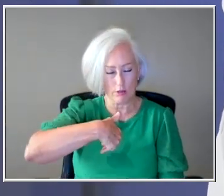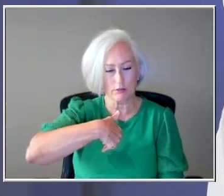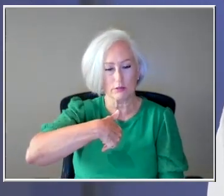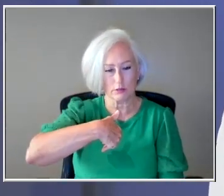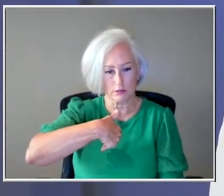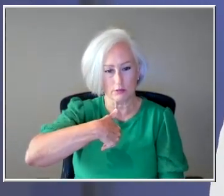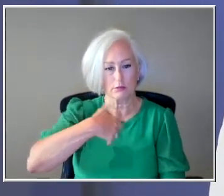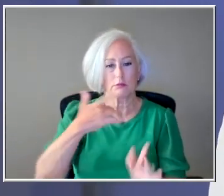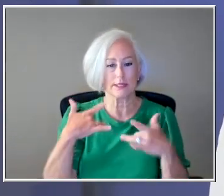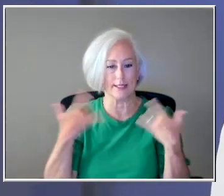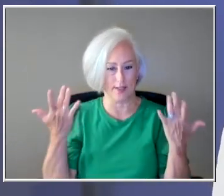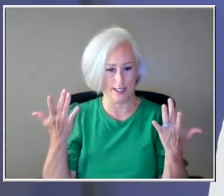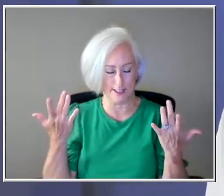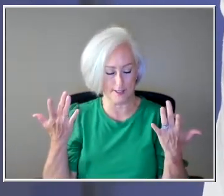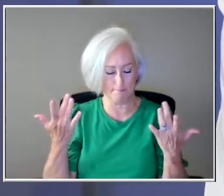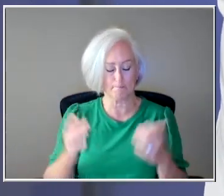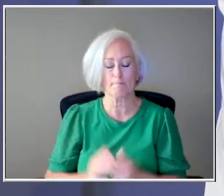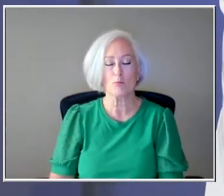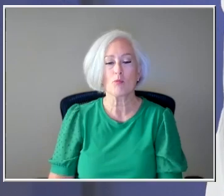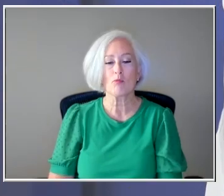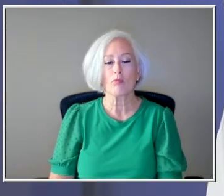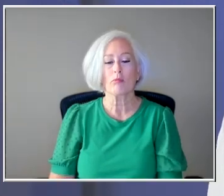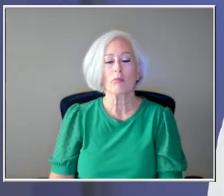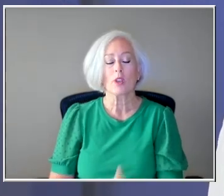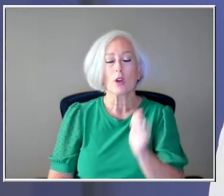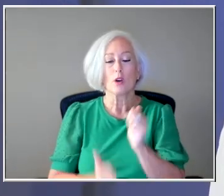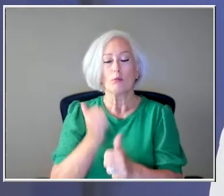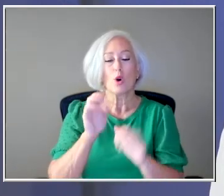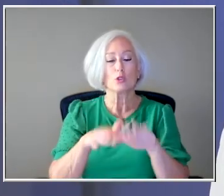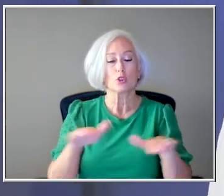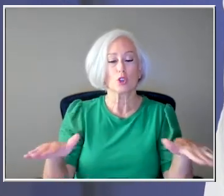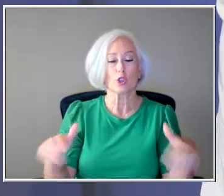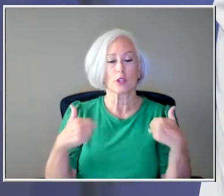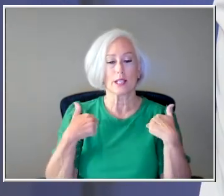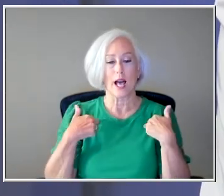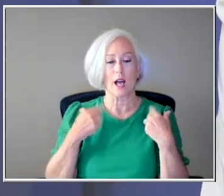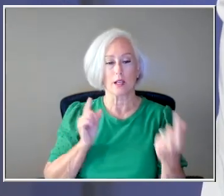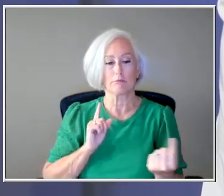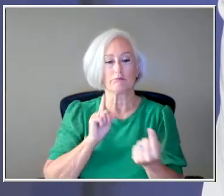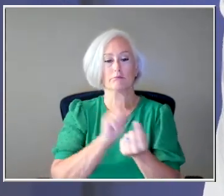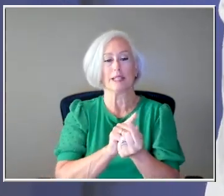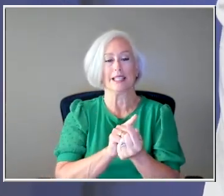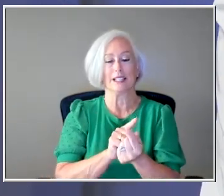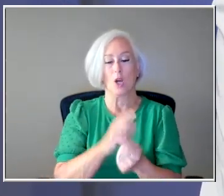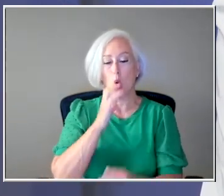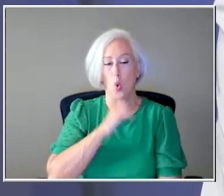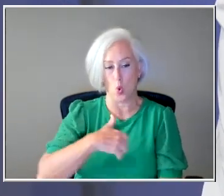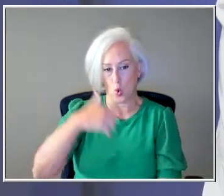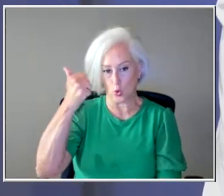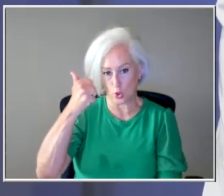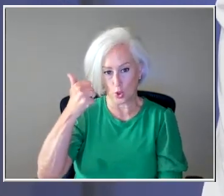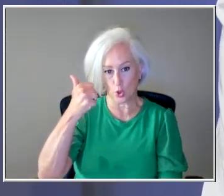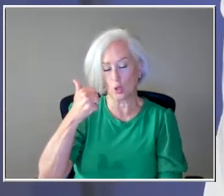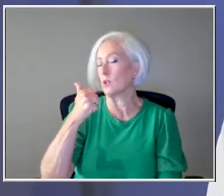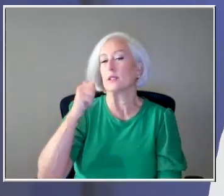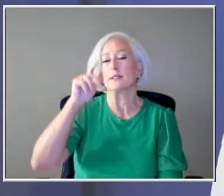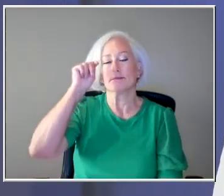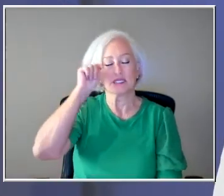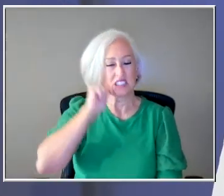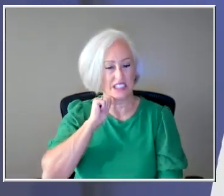event. Most of the children I see are older children and adolescents,